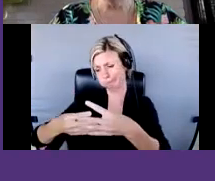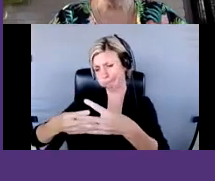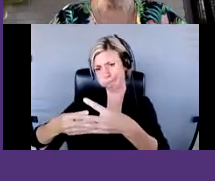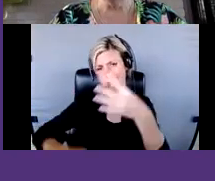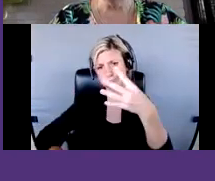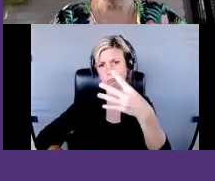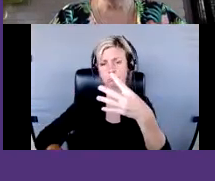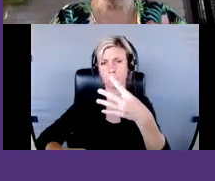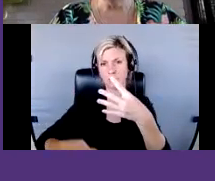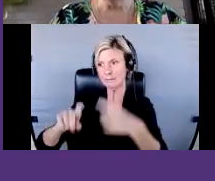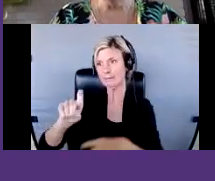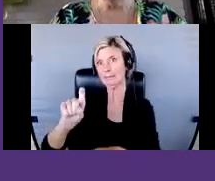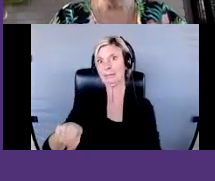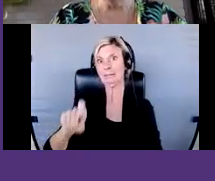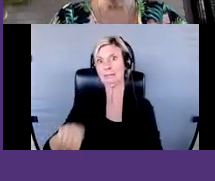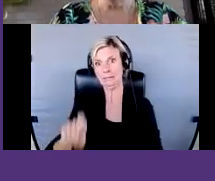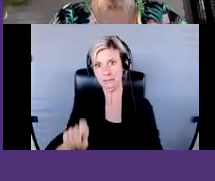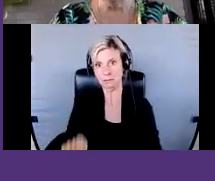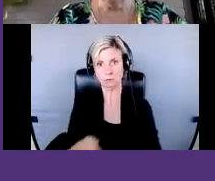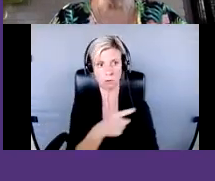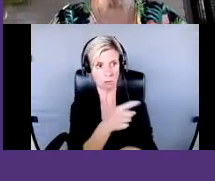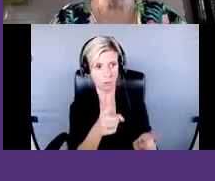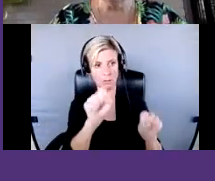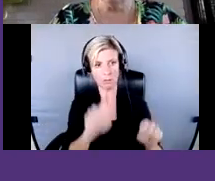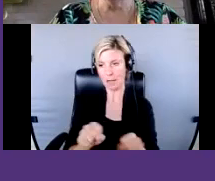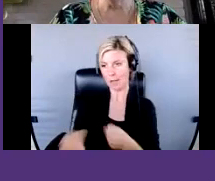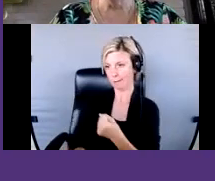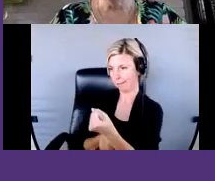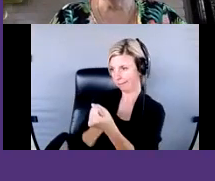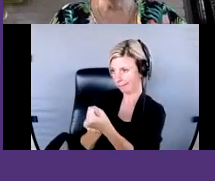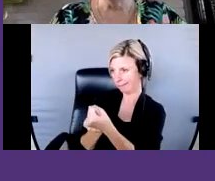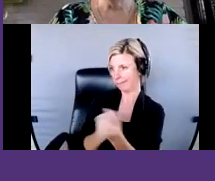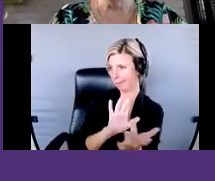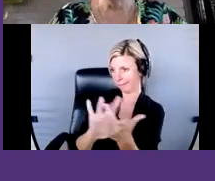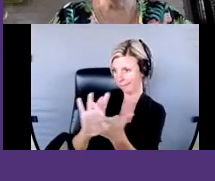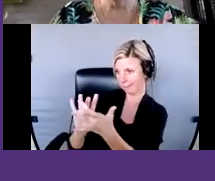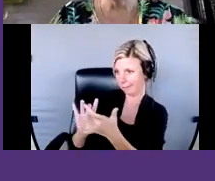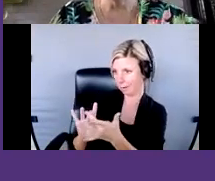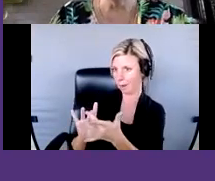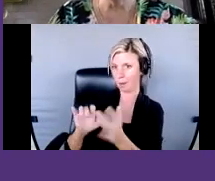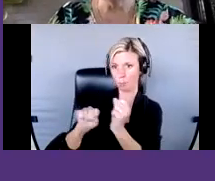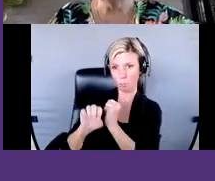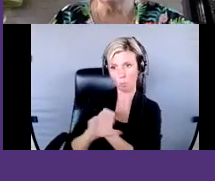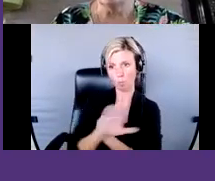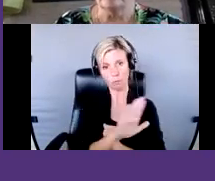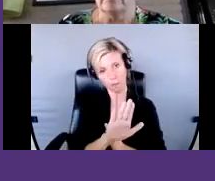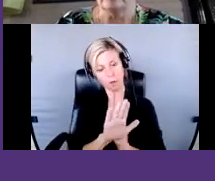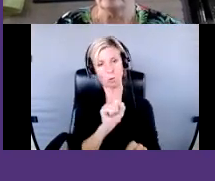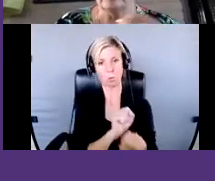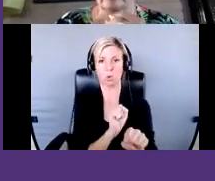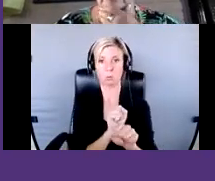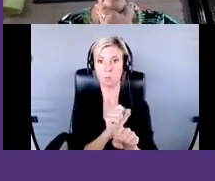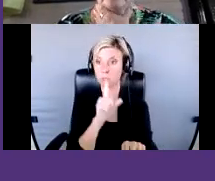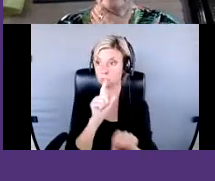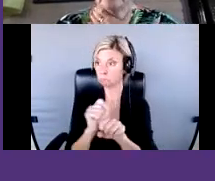elder mediator to promote your practice locally. And so that's worked to a certain extent, but it has not had the